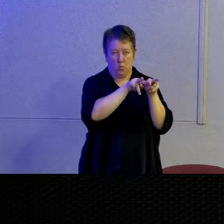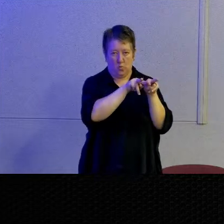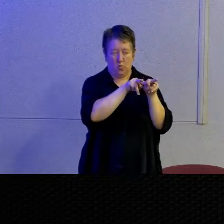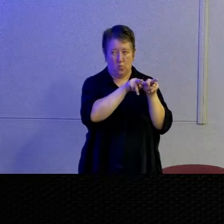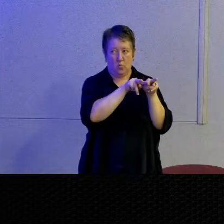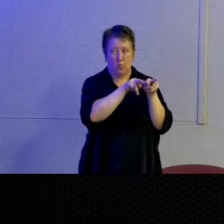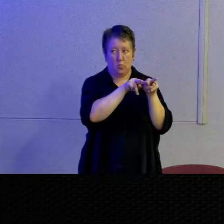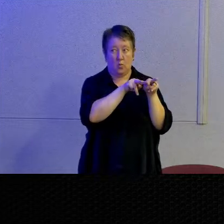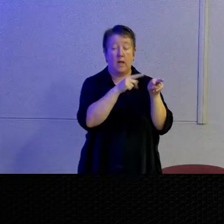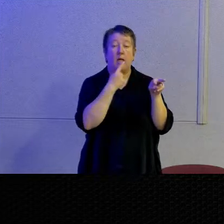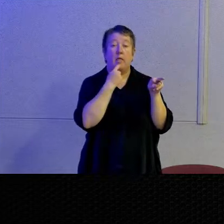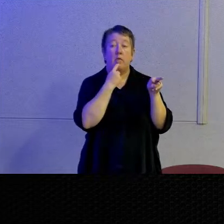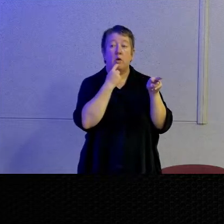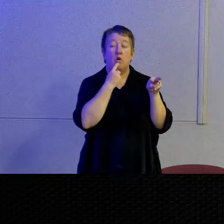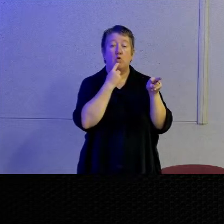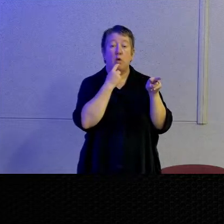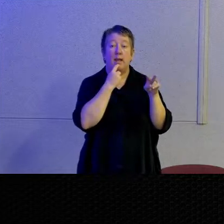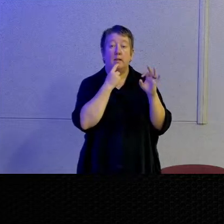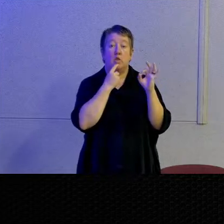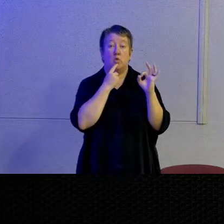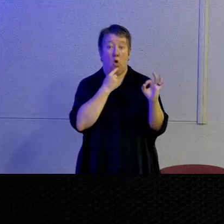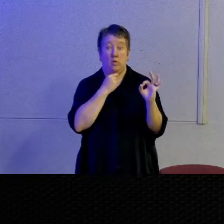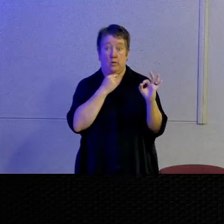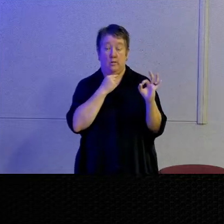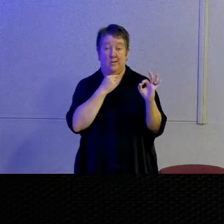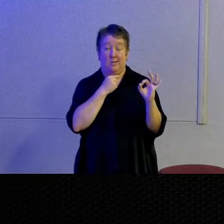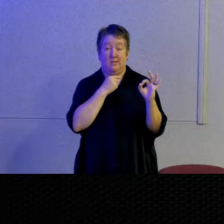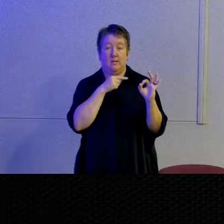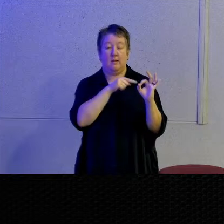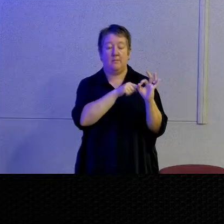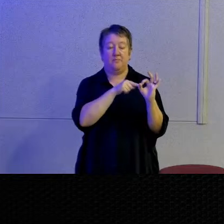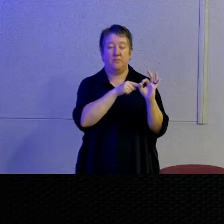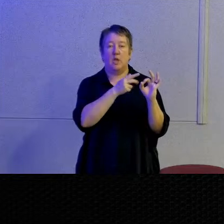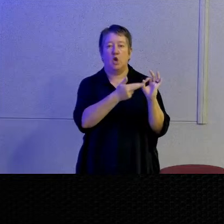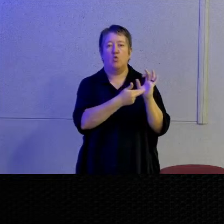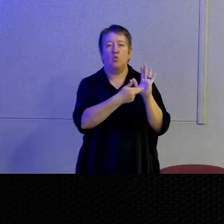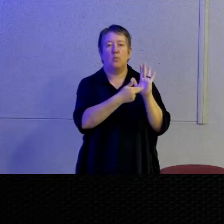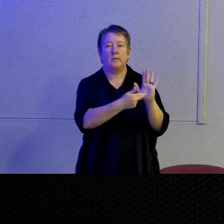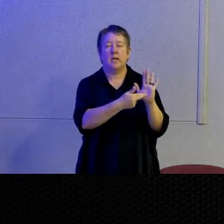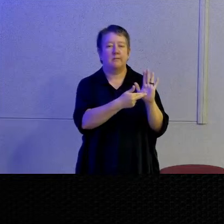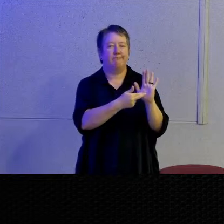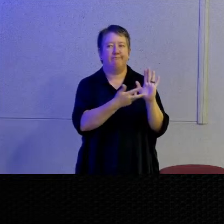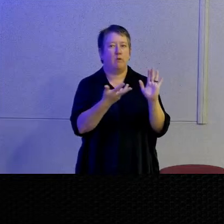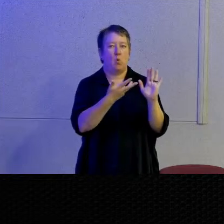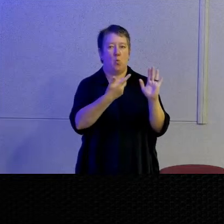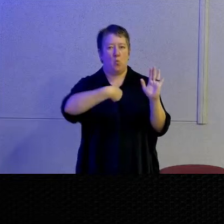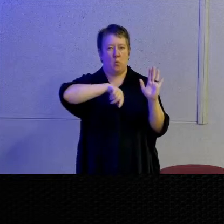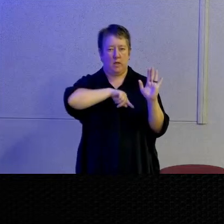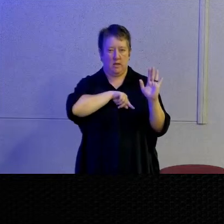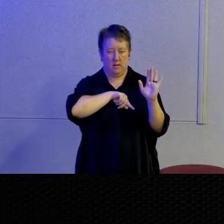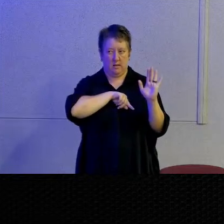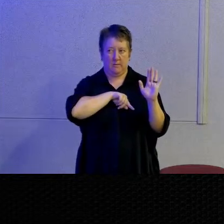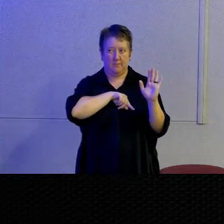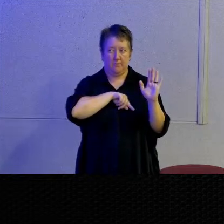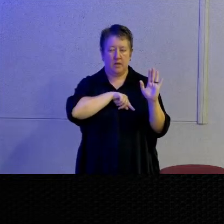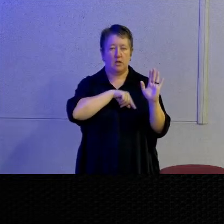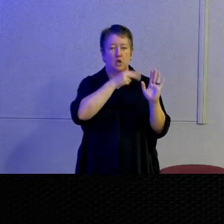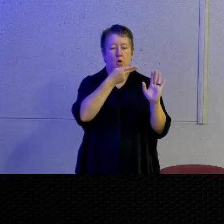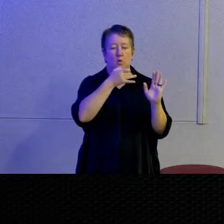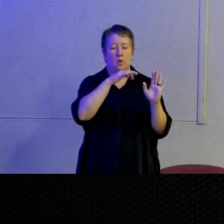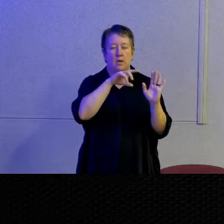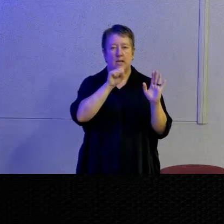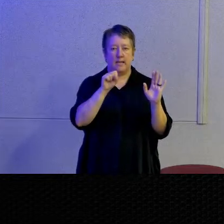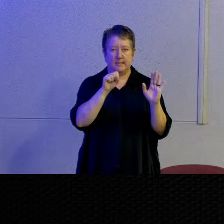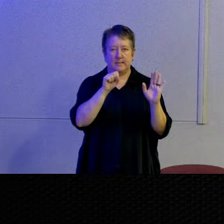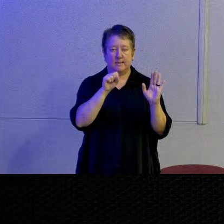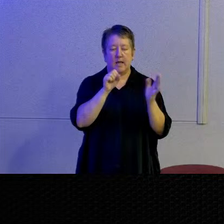And that little red dot on the left-hand side represents where we are. So the Higgs has a value in empty